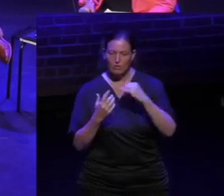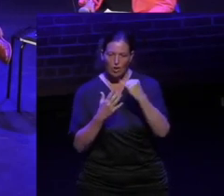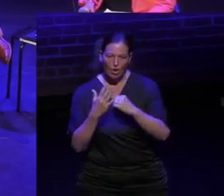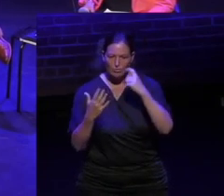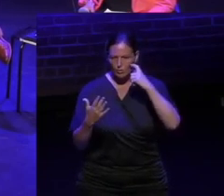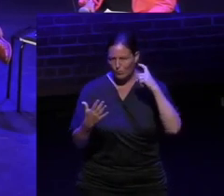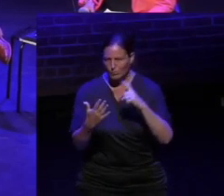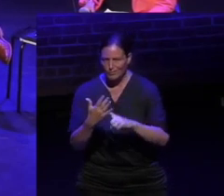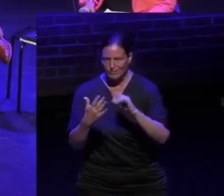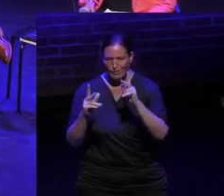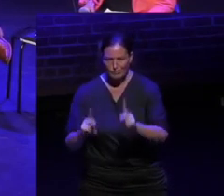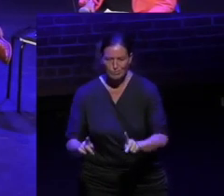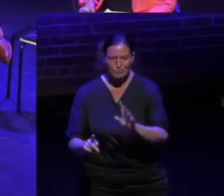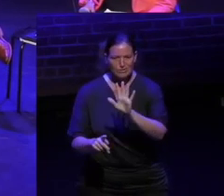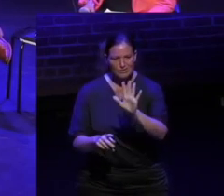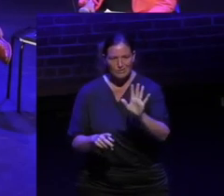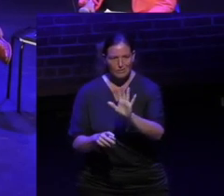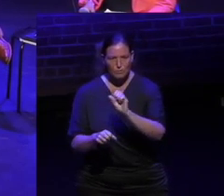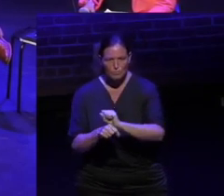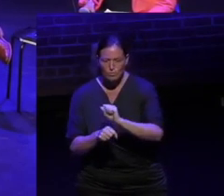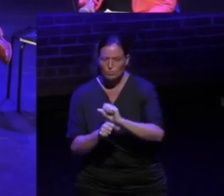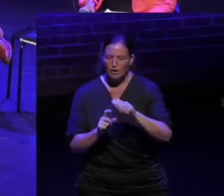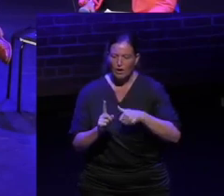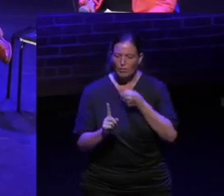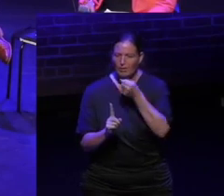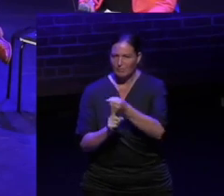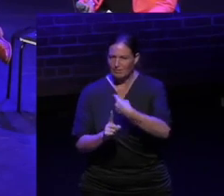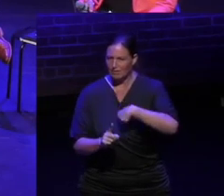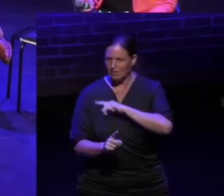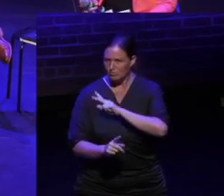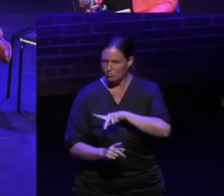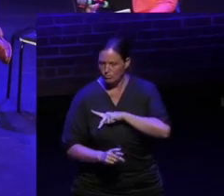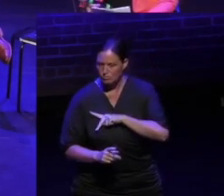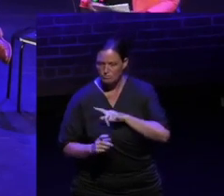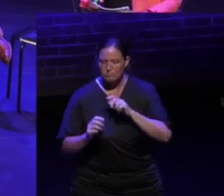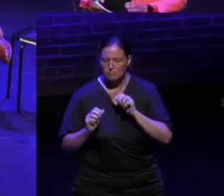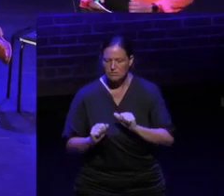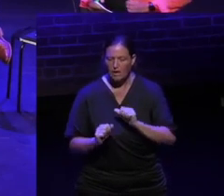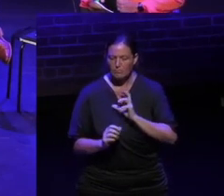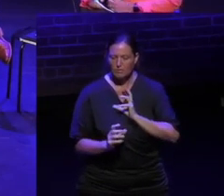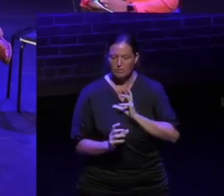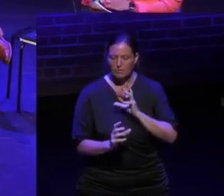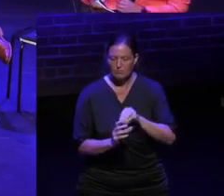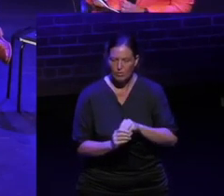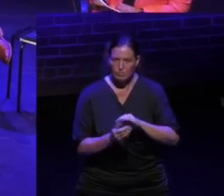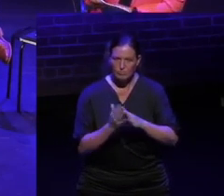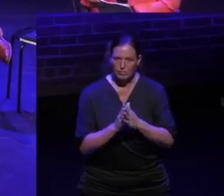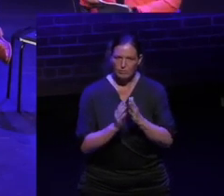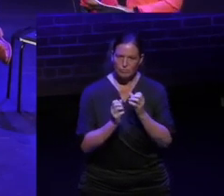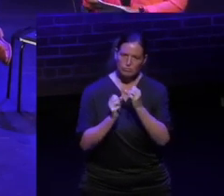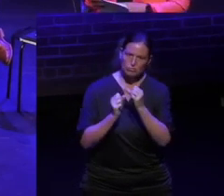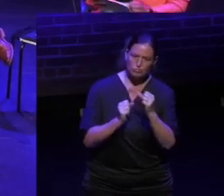the work of artists, how it impacts us personally, that it can be an integral component of building stronger